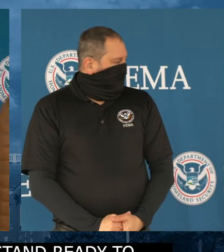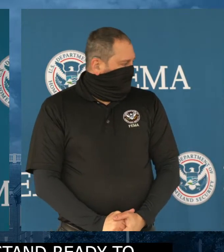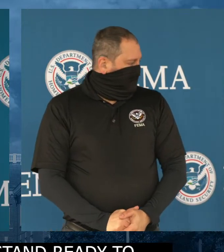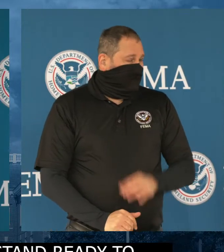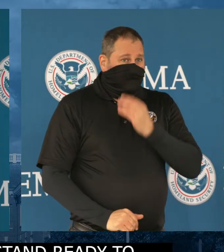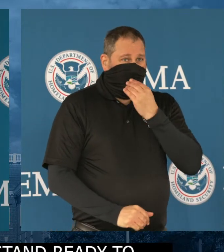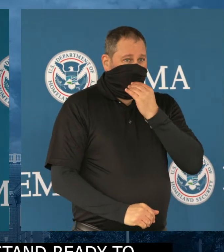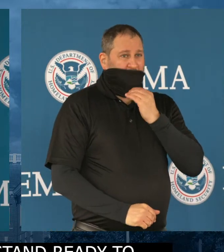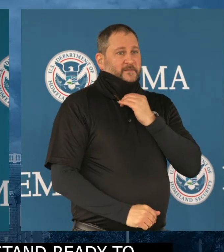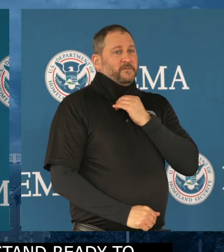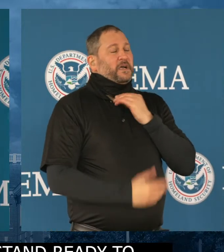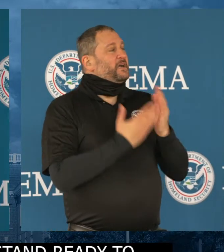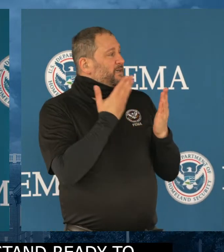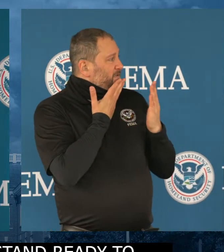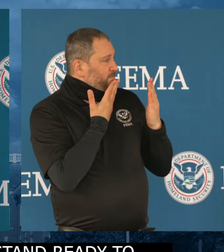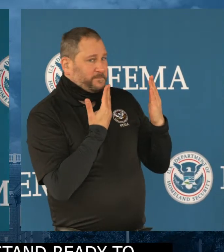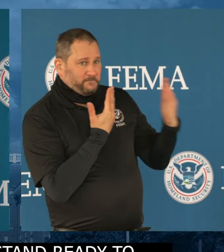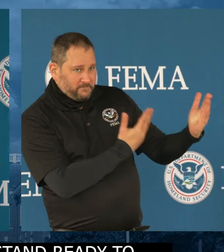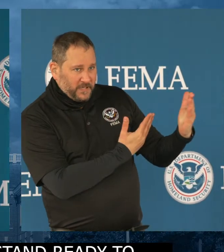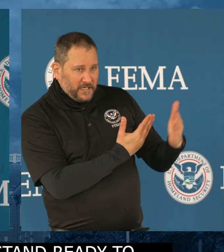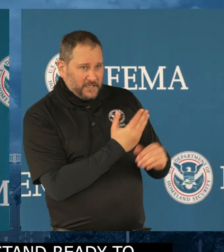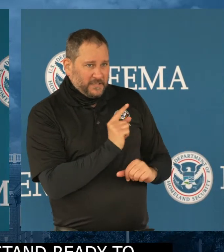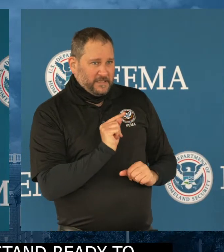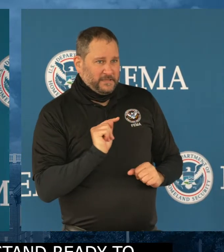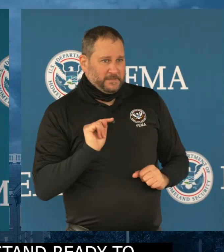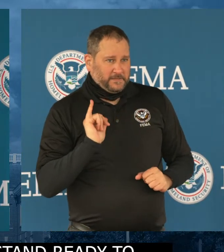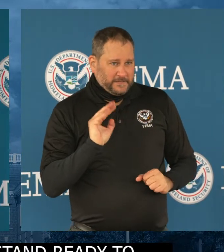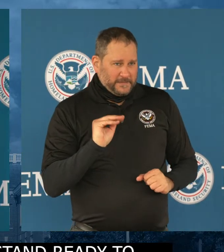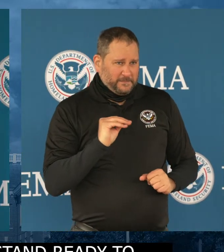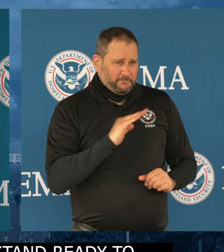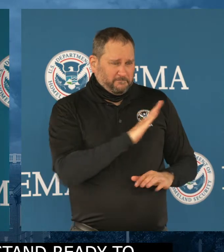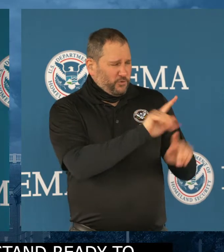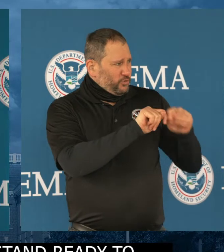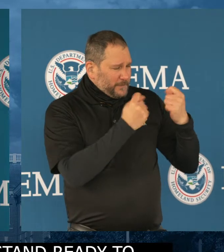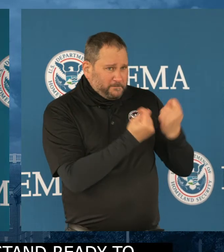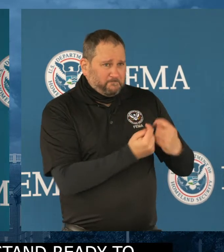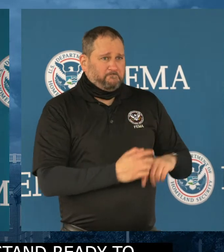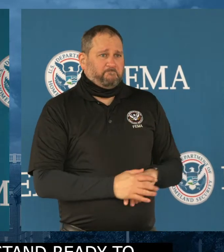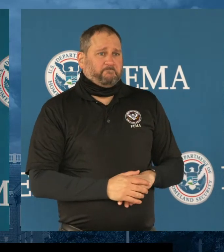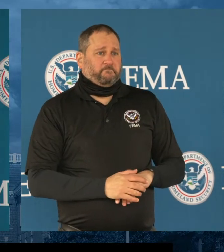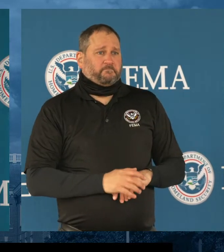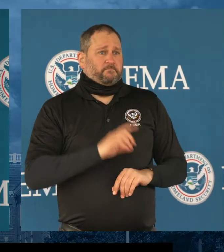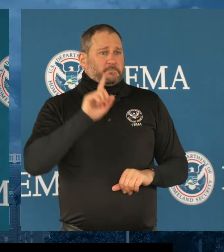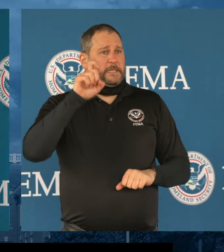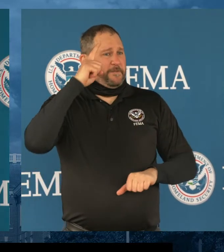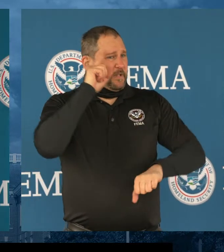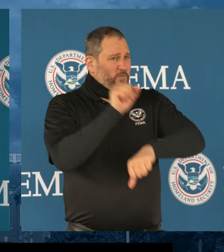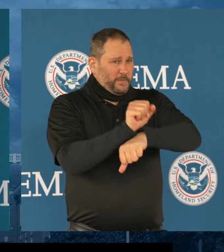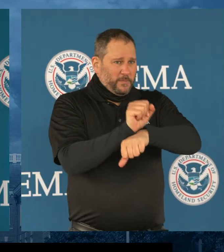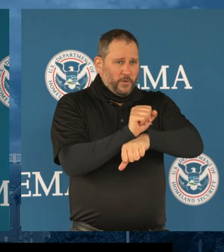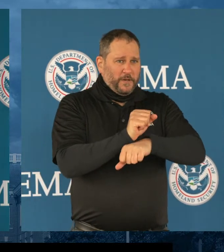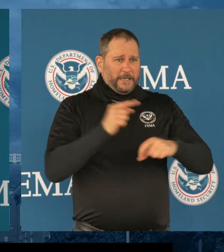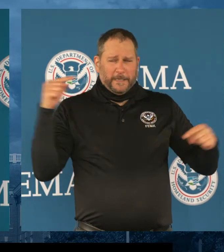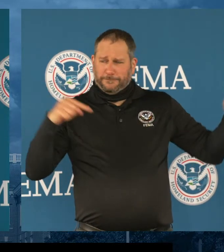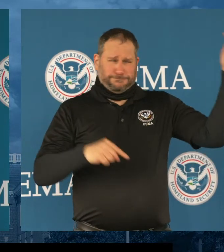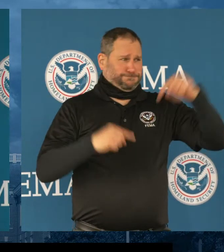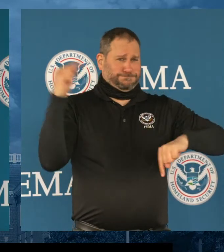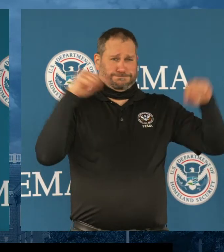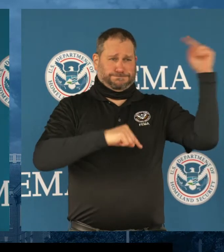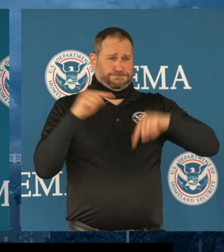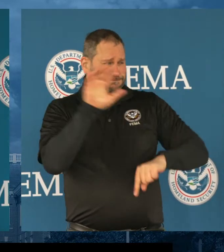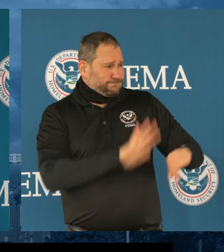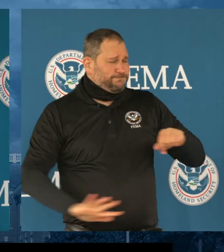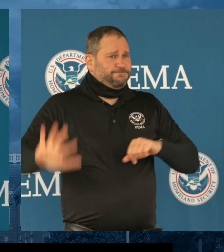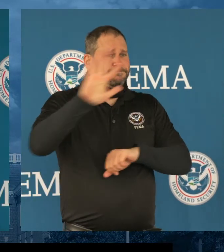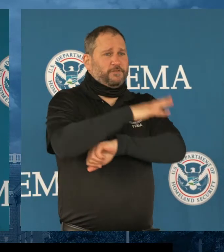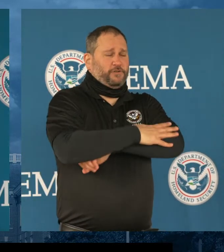And thank you once again, Tim, and to you and your team and all these federal employees who came from across the country. If there's one other thing that you can